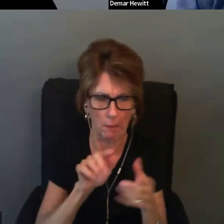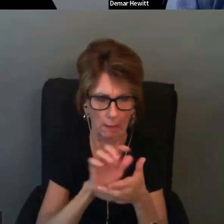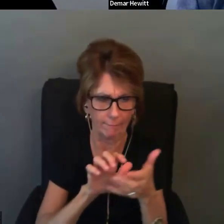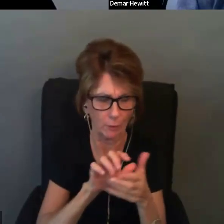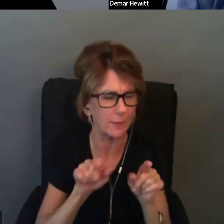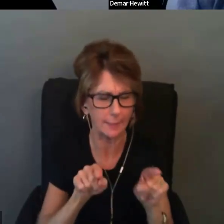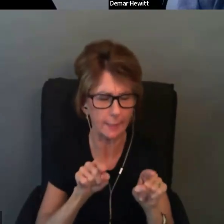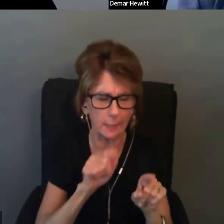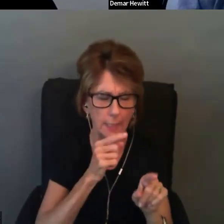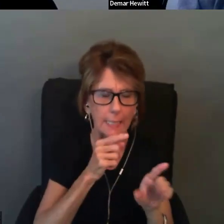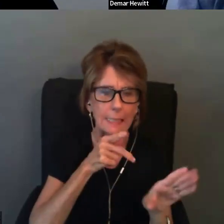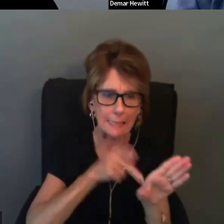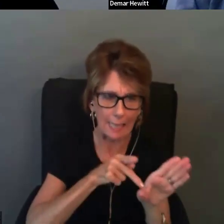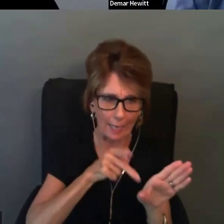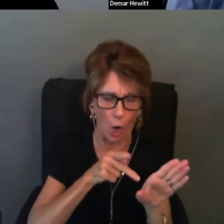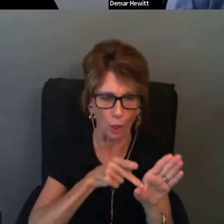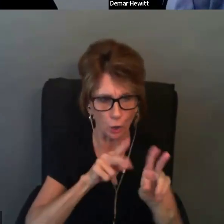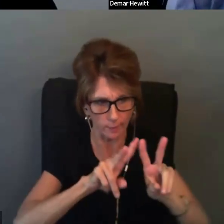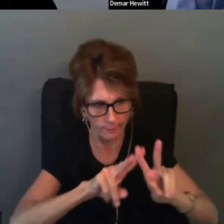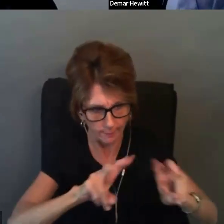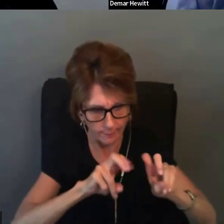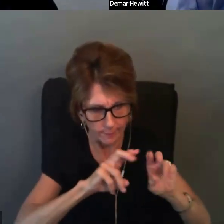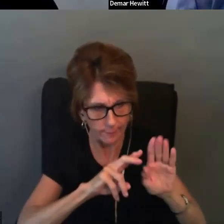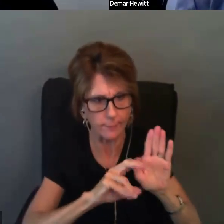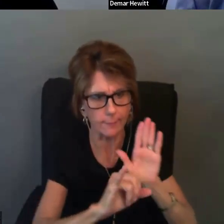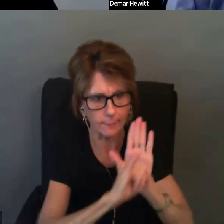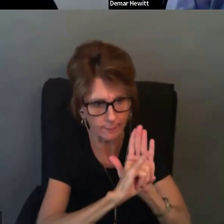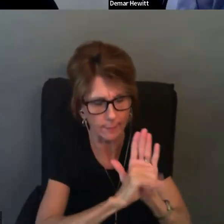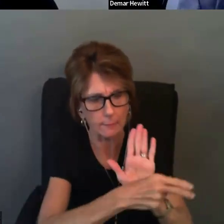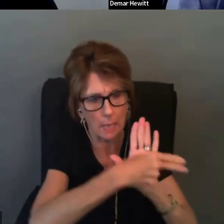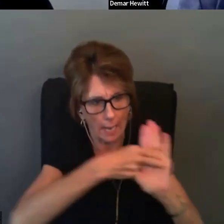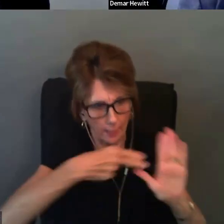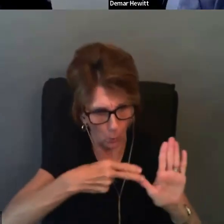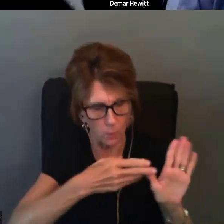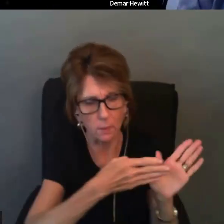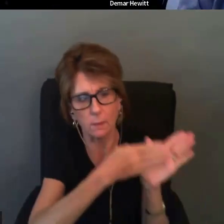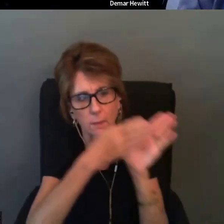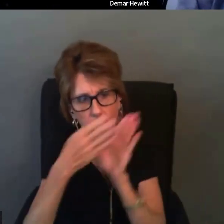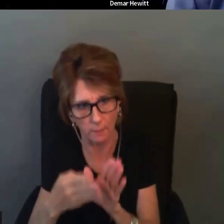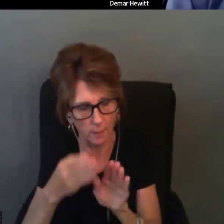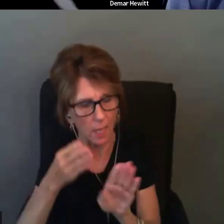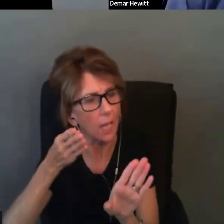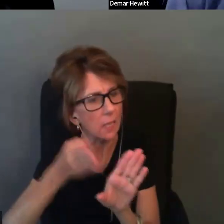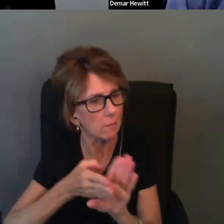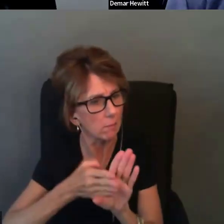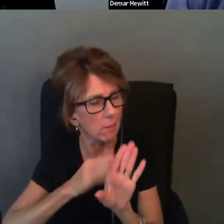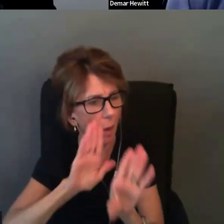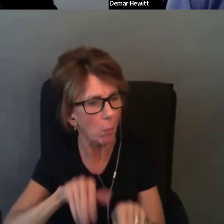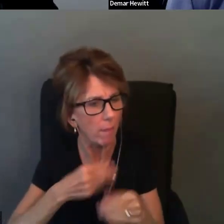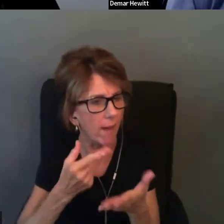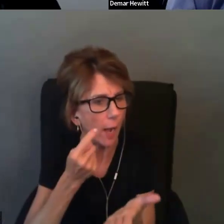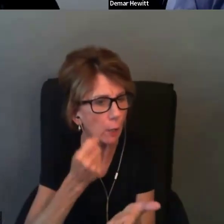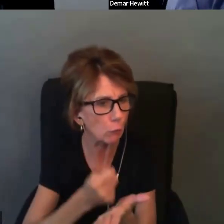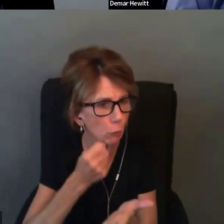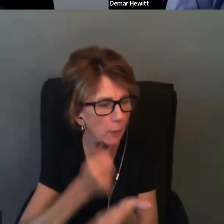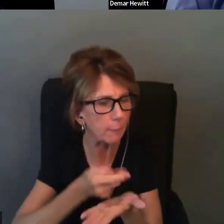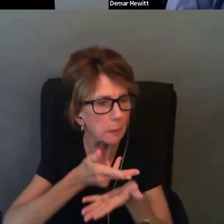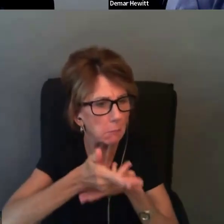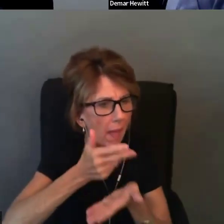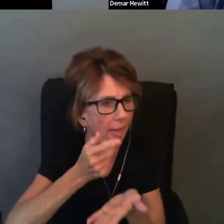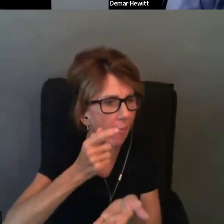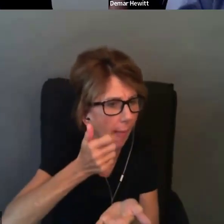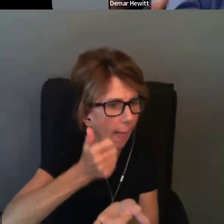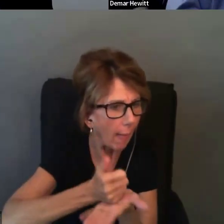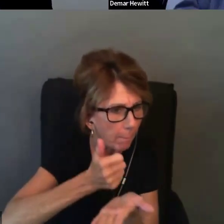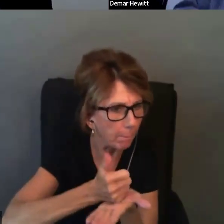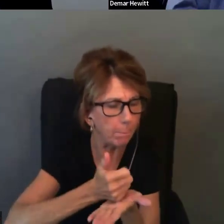question is, can you get a walk-in clinic or a nurse, your social worker, anybody else that's within a